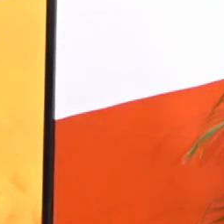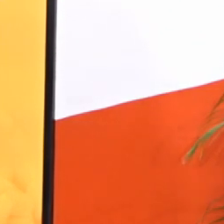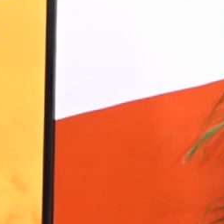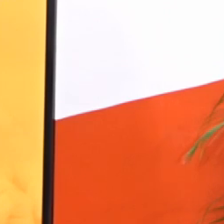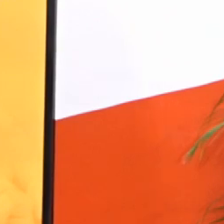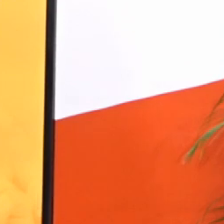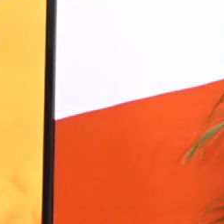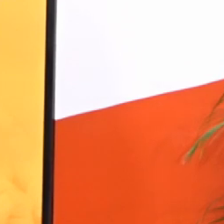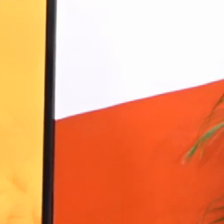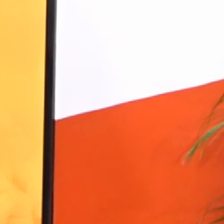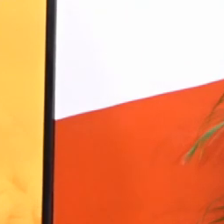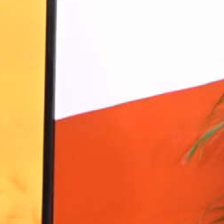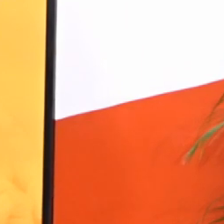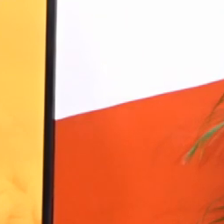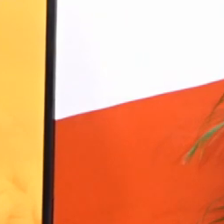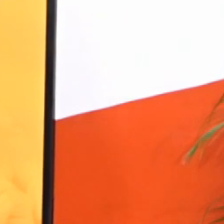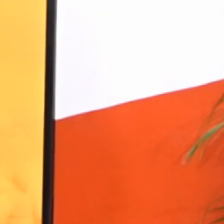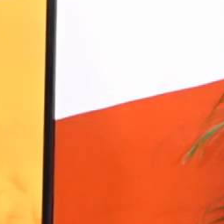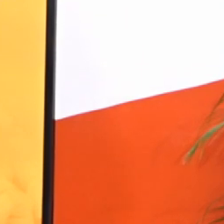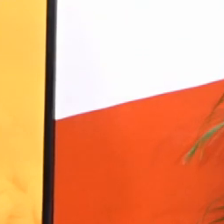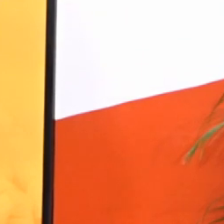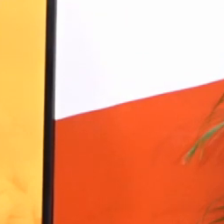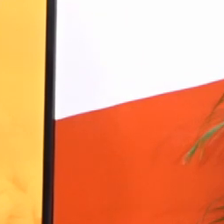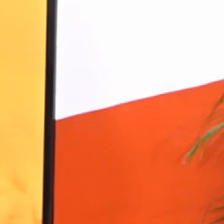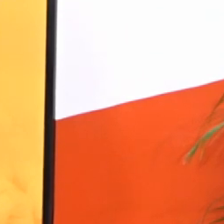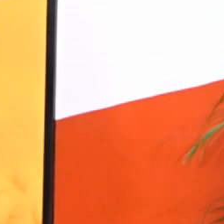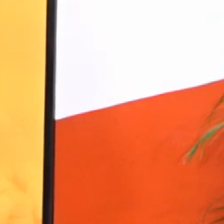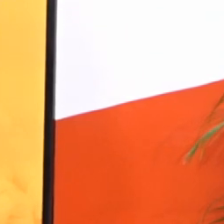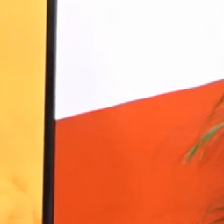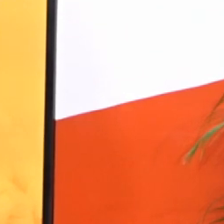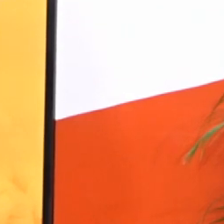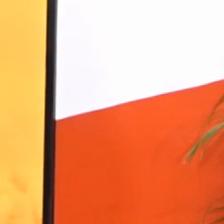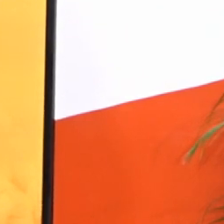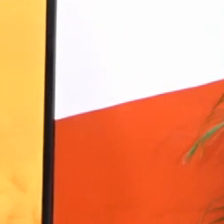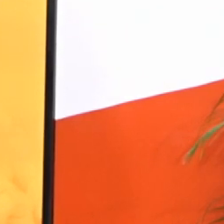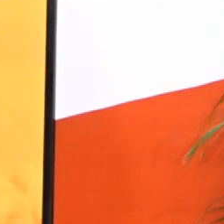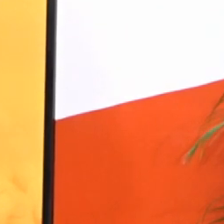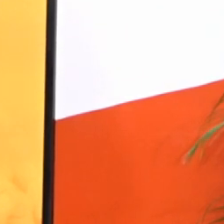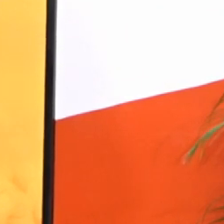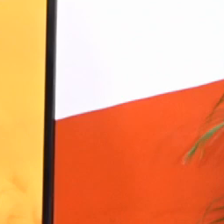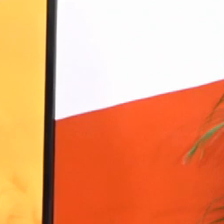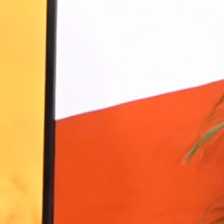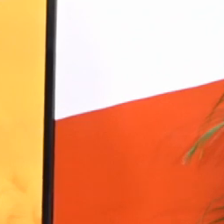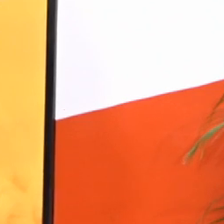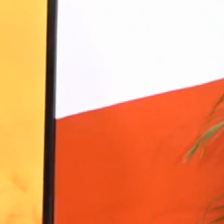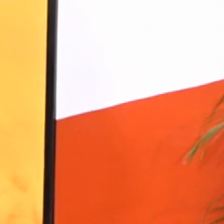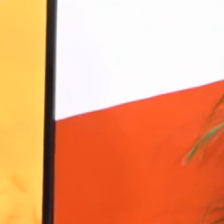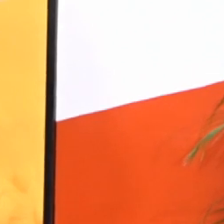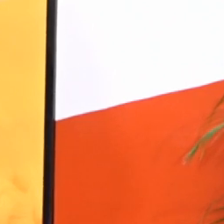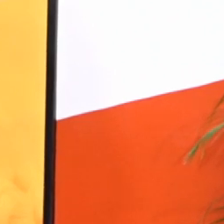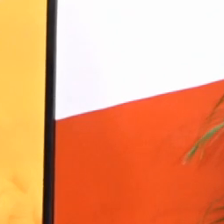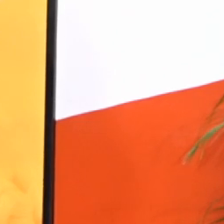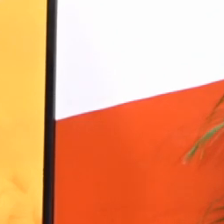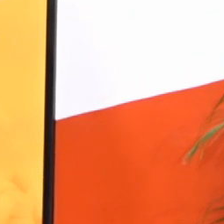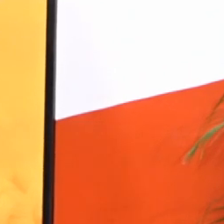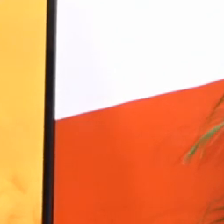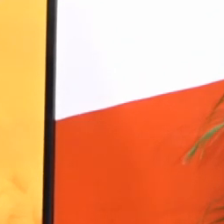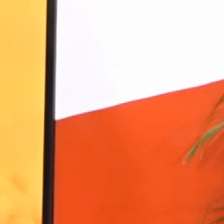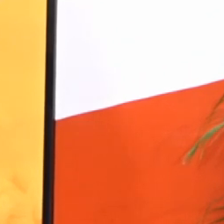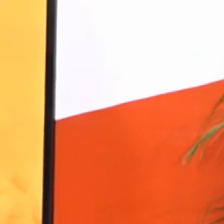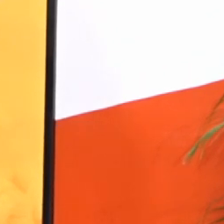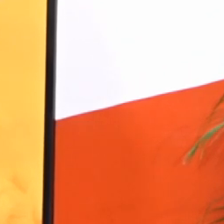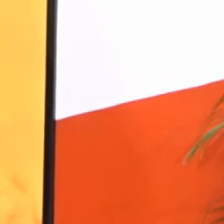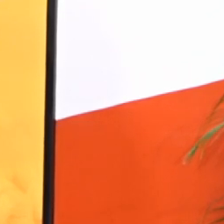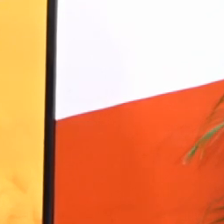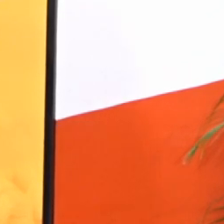there is absolutely no other name given among men under the heaven whereby we must be saved. And that's the name of